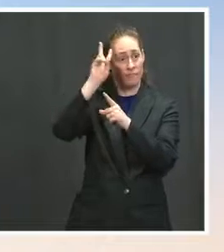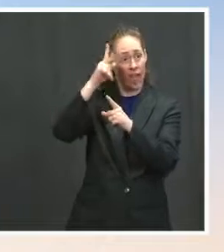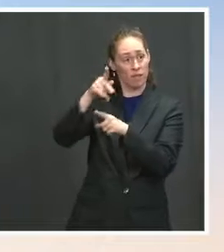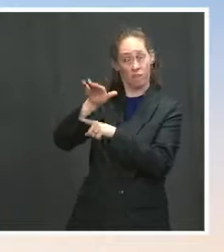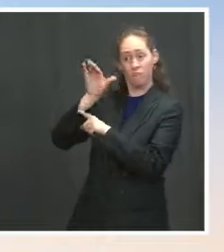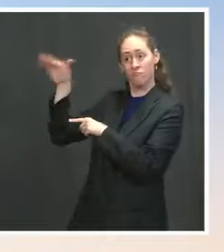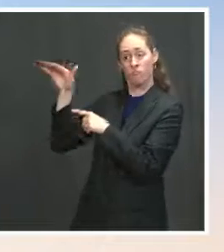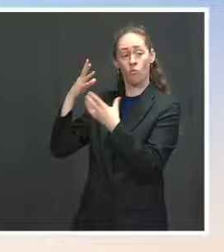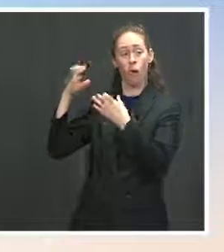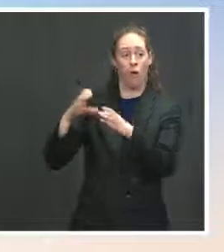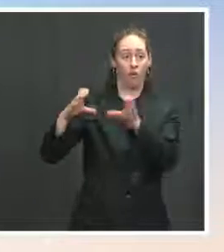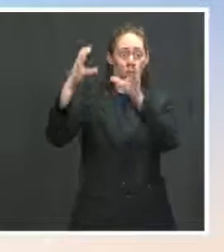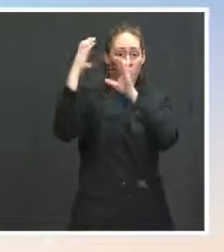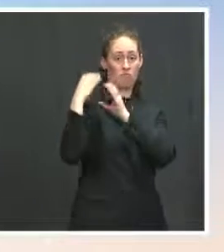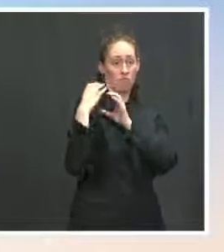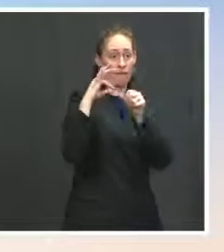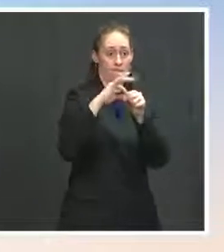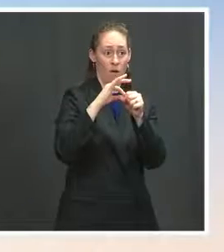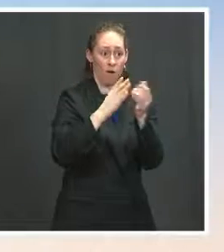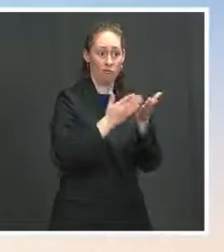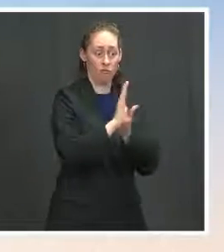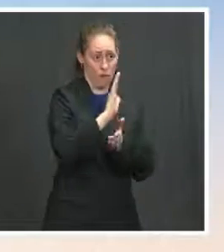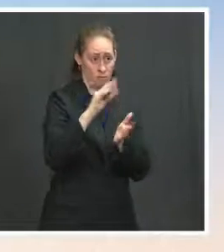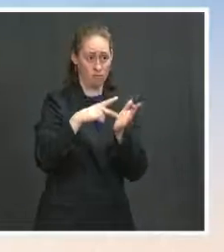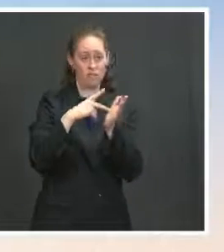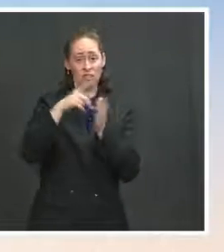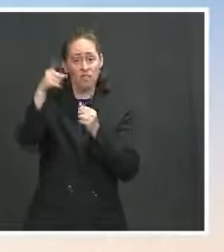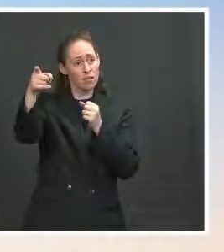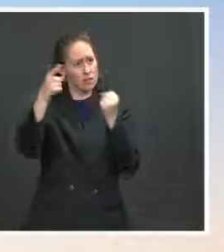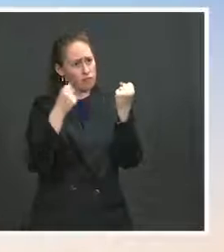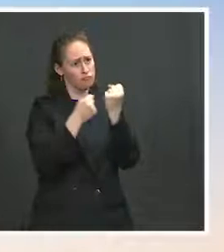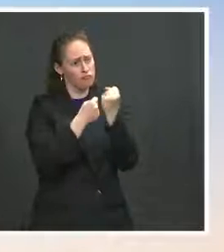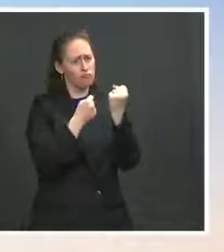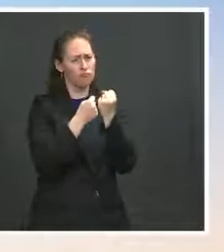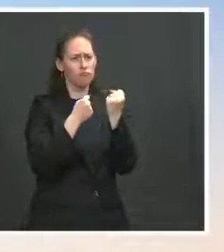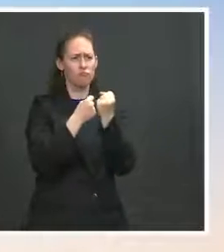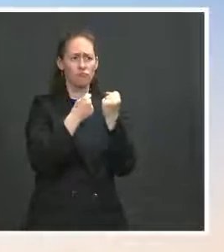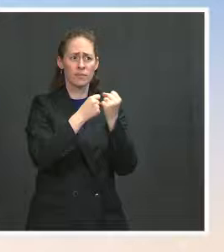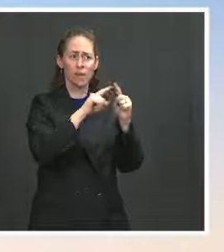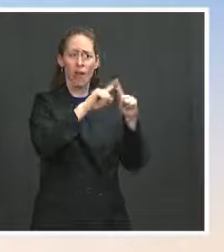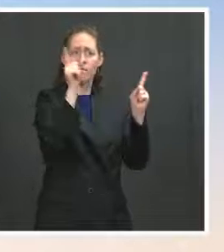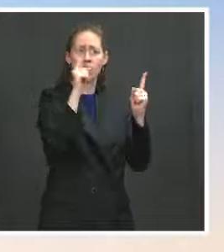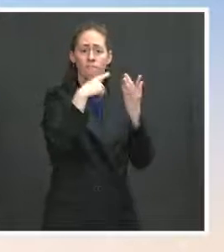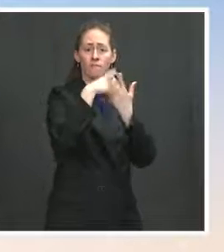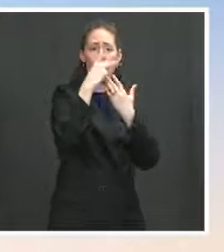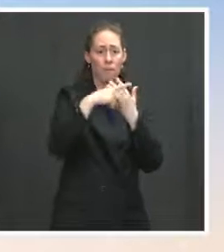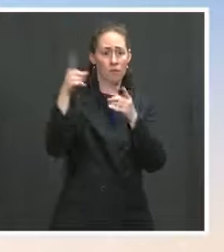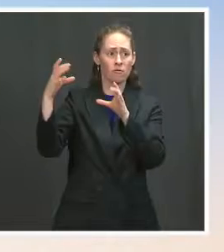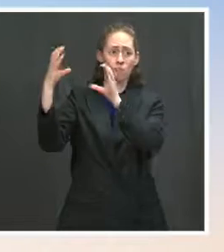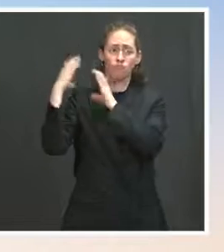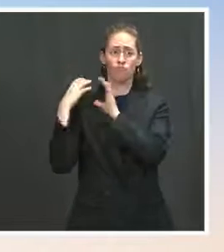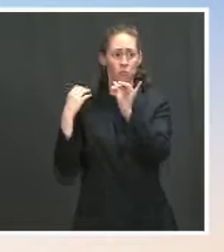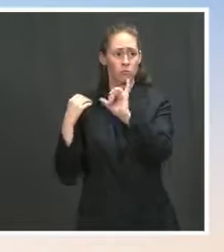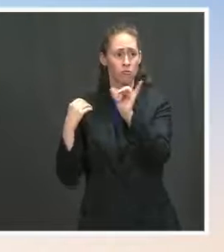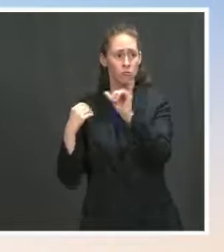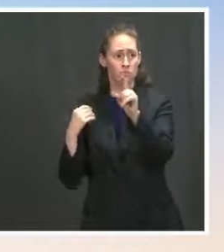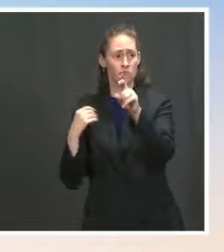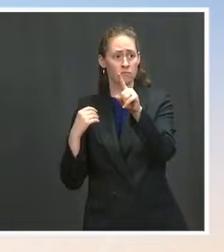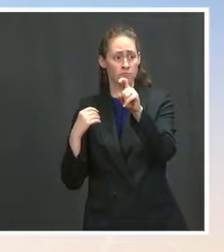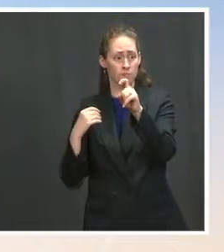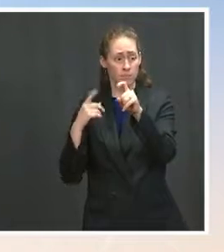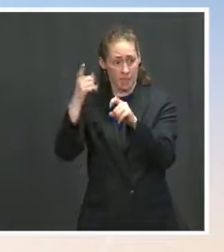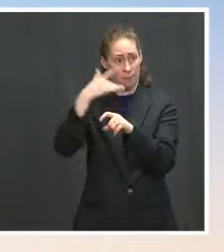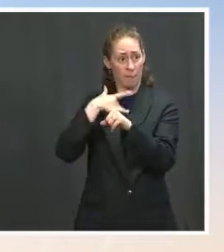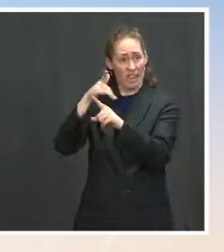advocating for herself for these other assignments, or has it been typically a discussion? They have regular lunches and they discuss areas where they know there